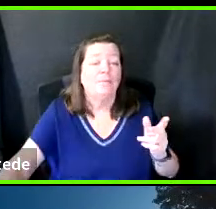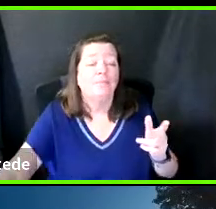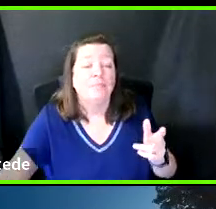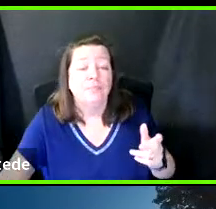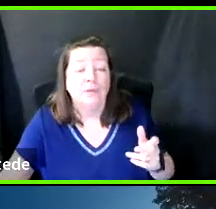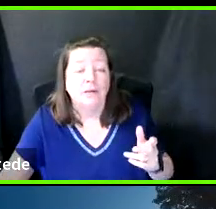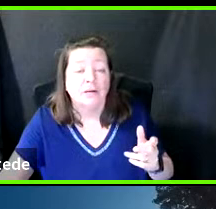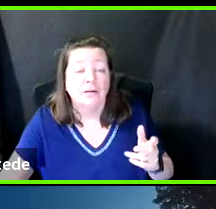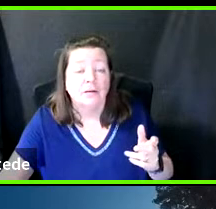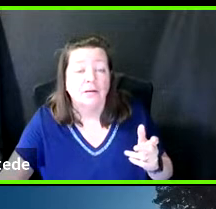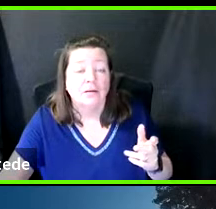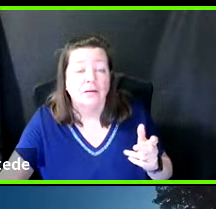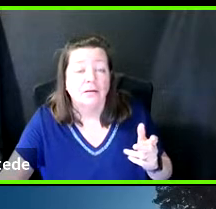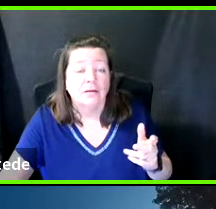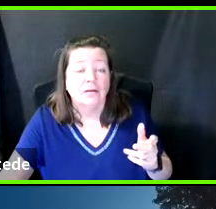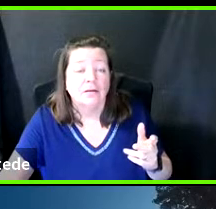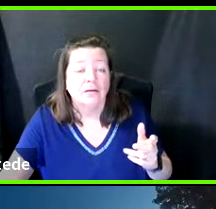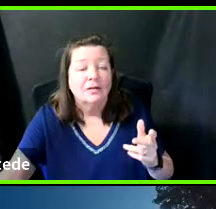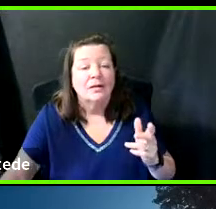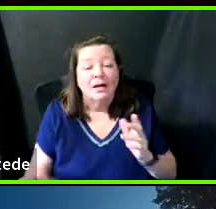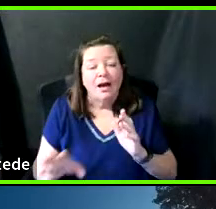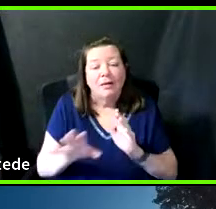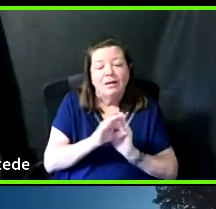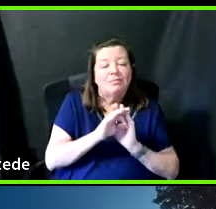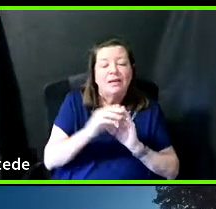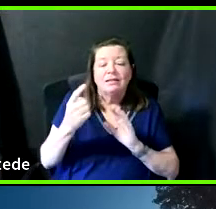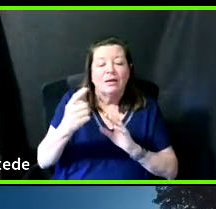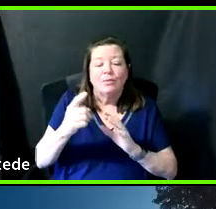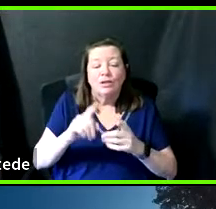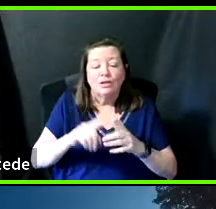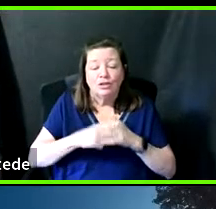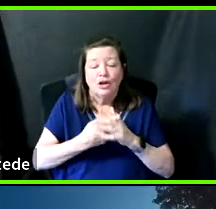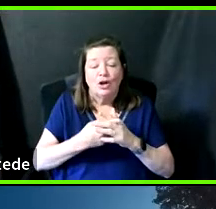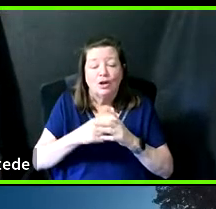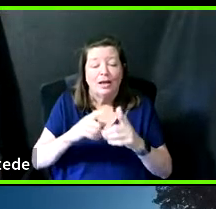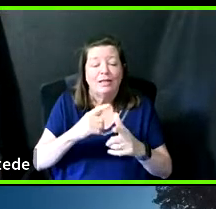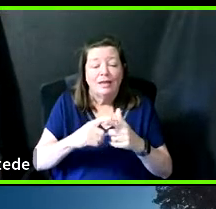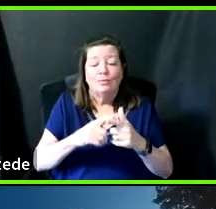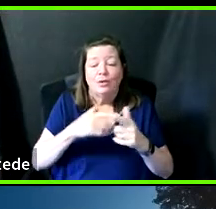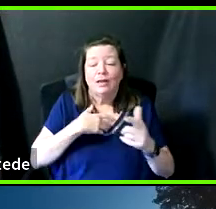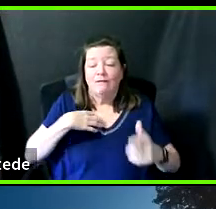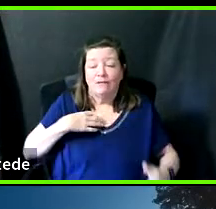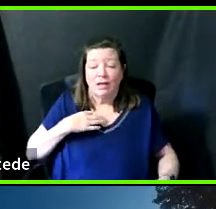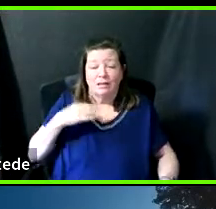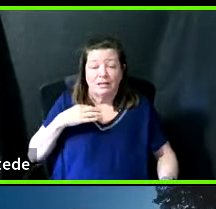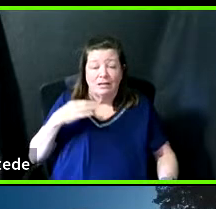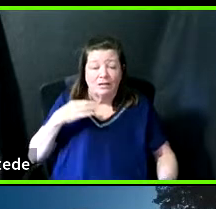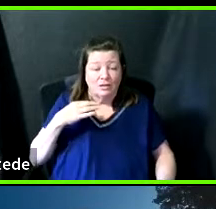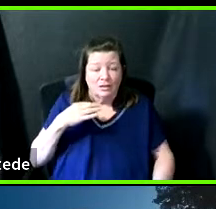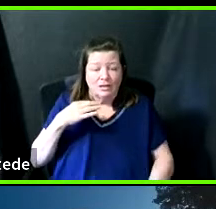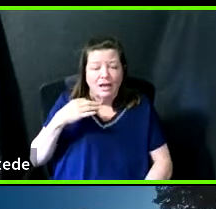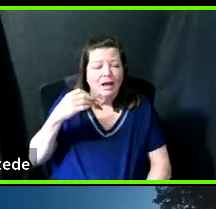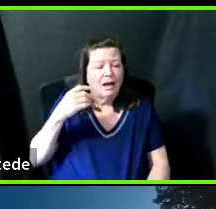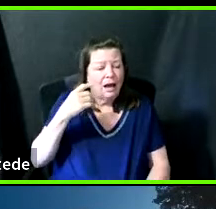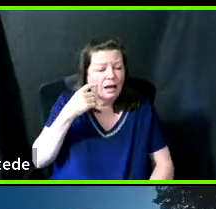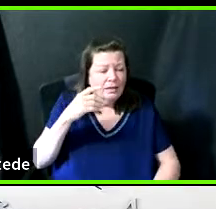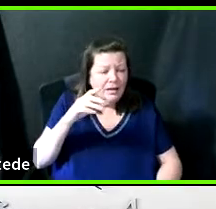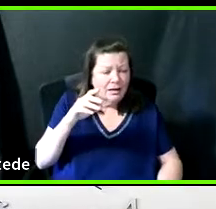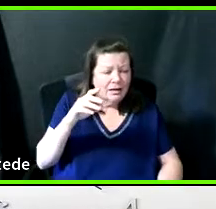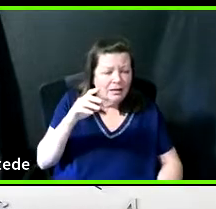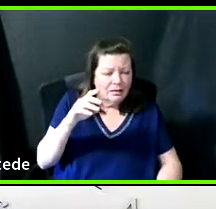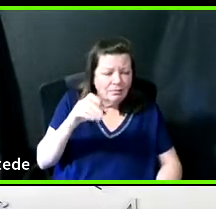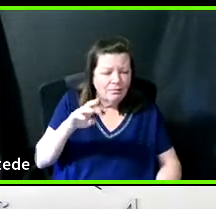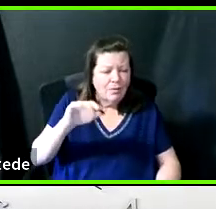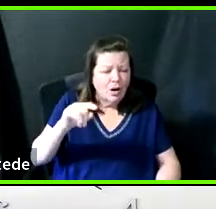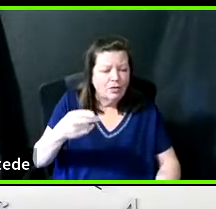get, I'm going to just pick on somebody to start, and then we'll take volunteers from there. Martha, I think you were the first one on, so I'm going to go ahead and ask